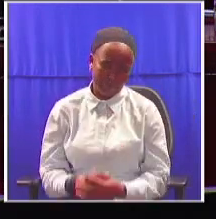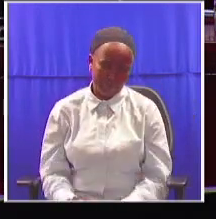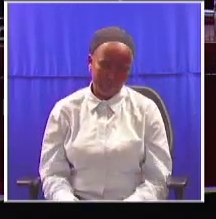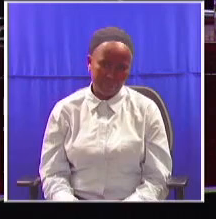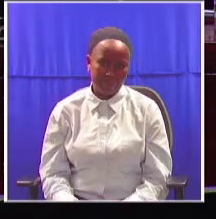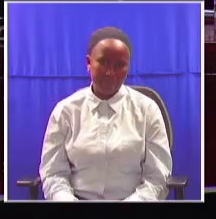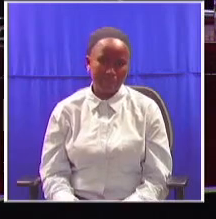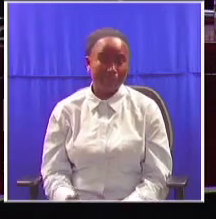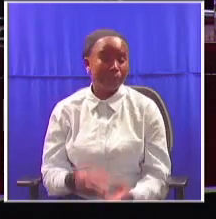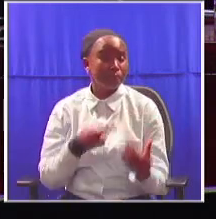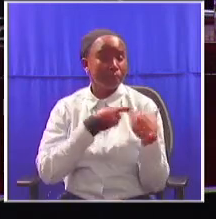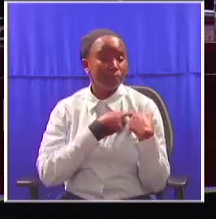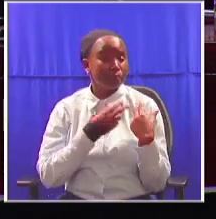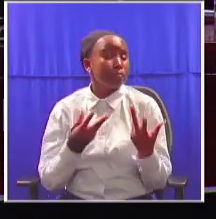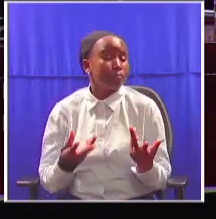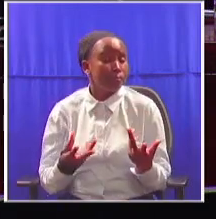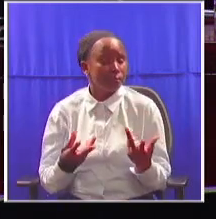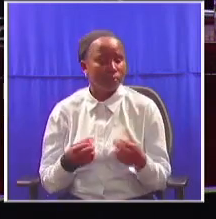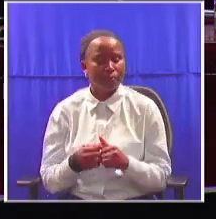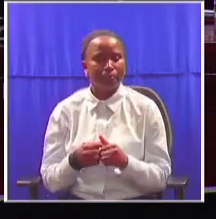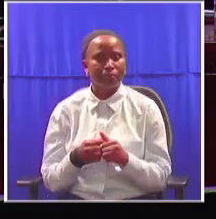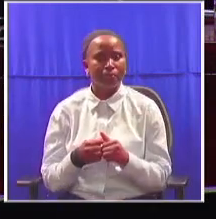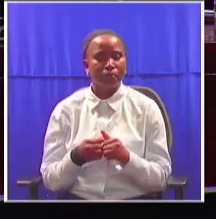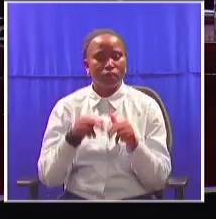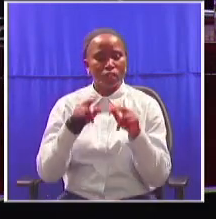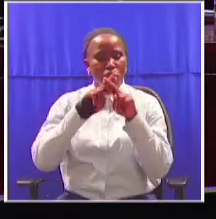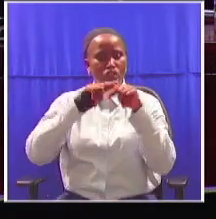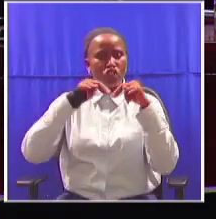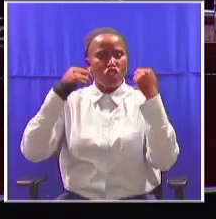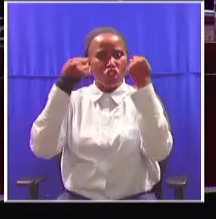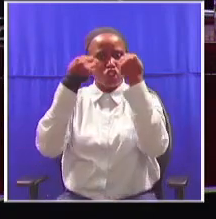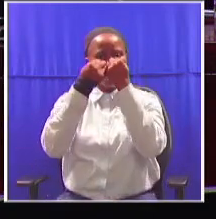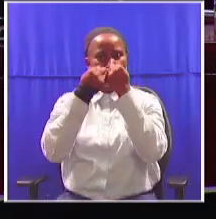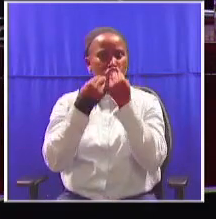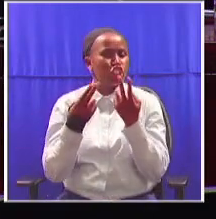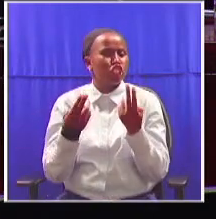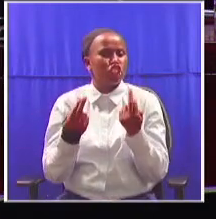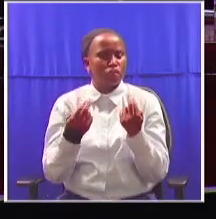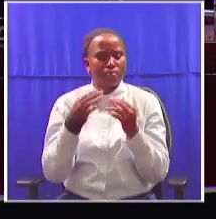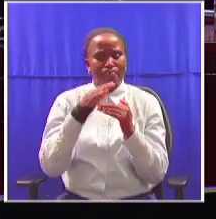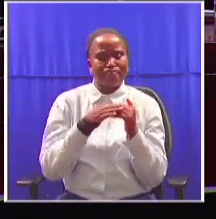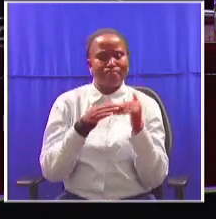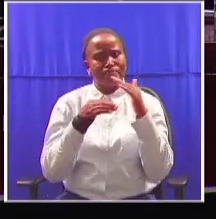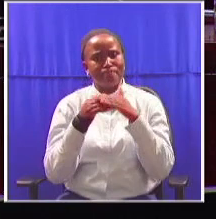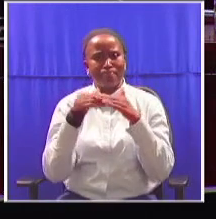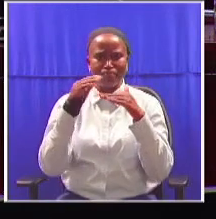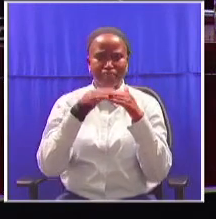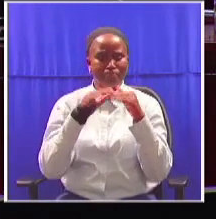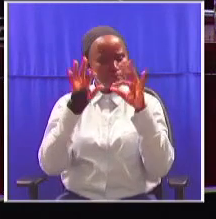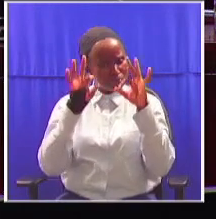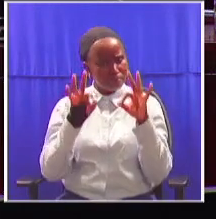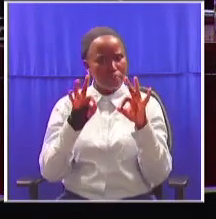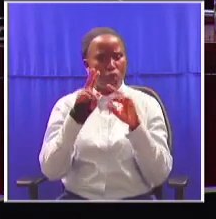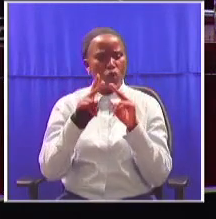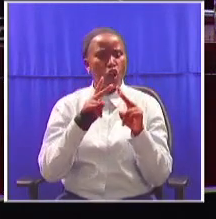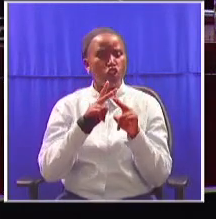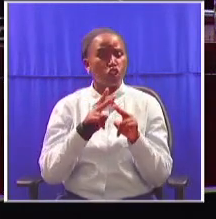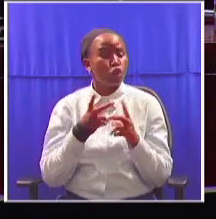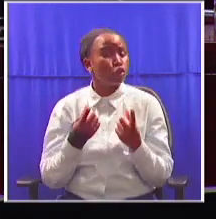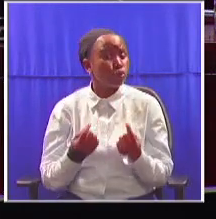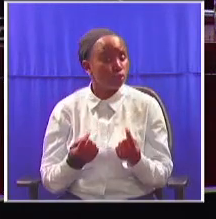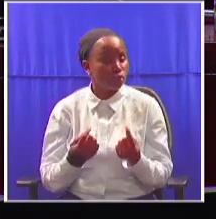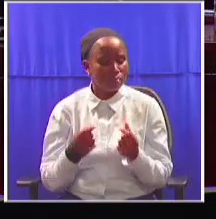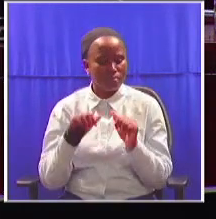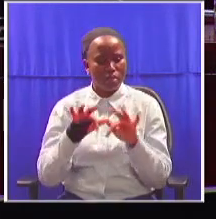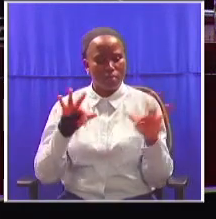to build a new nation and to serve the people of South Africa and to improve